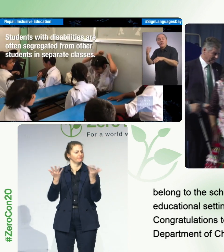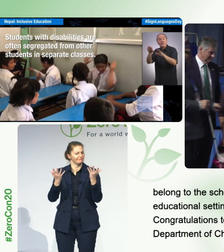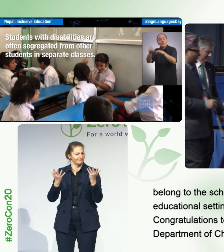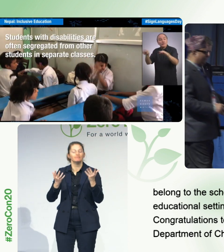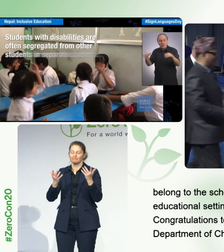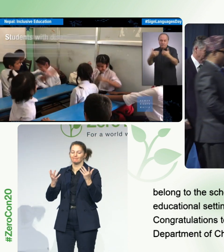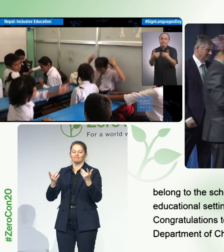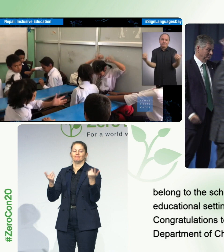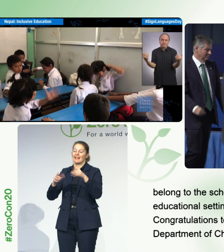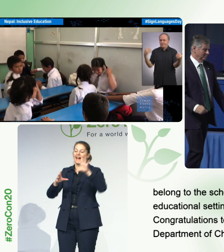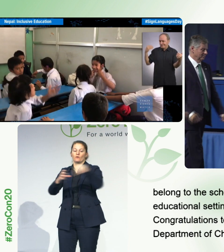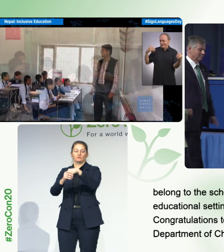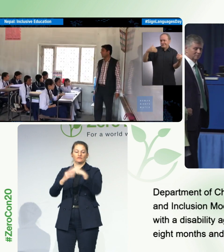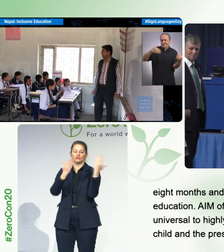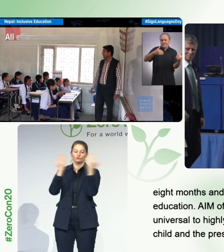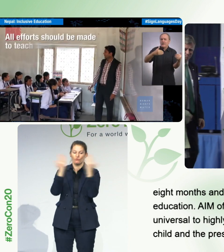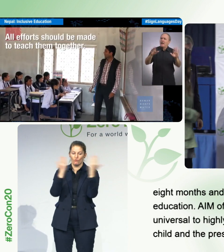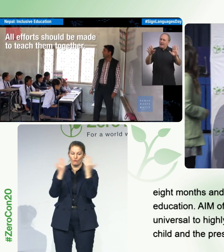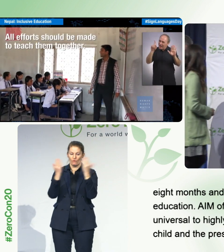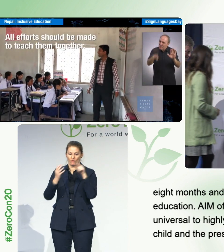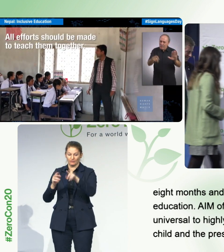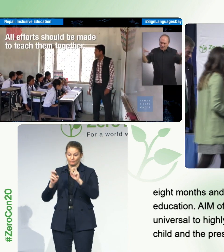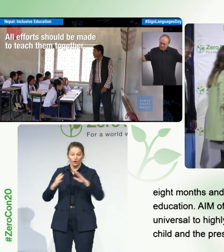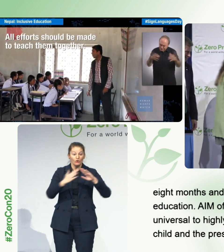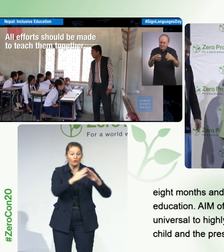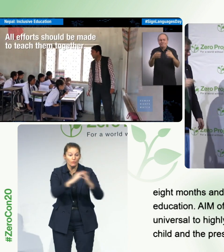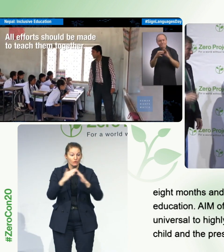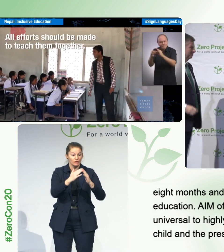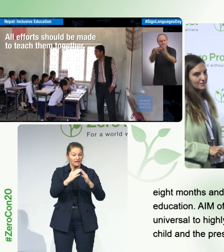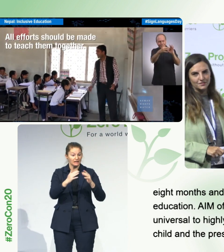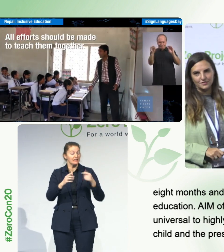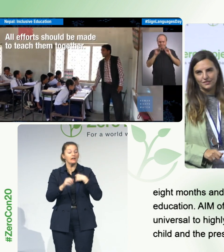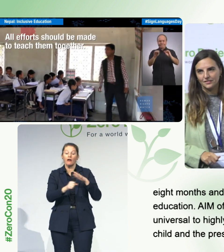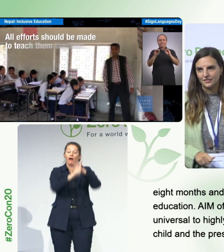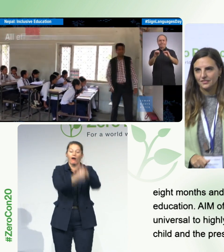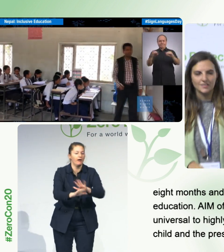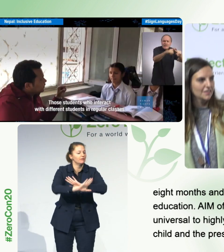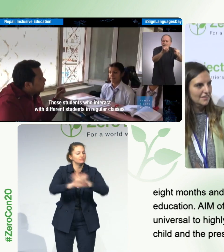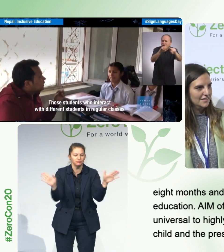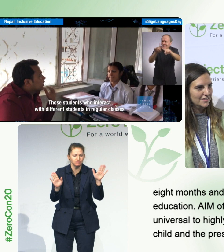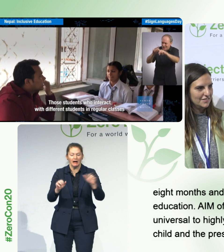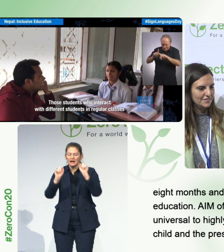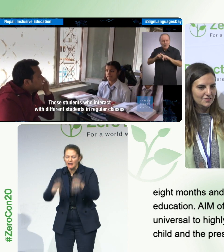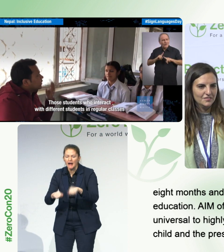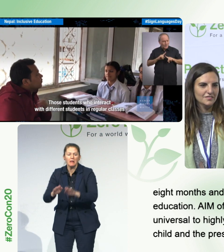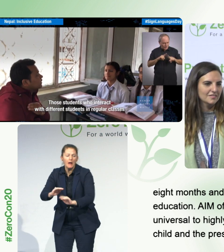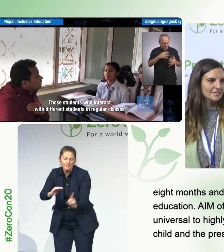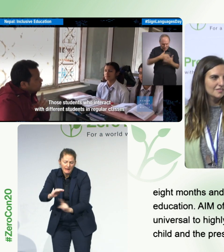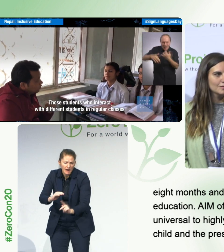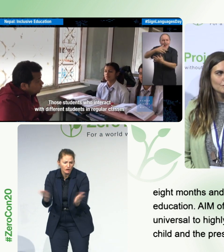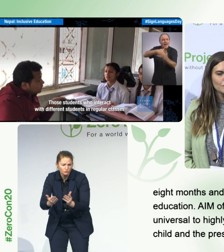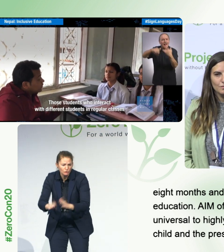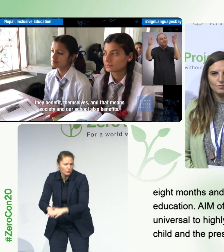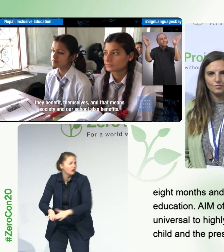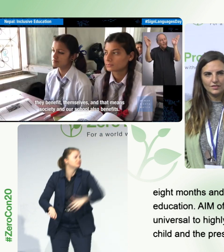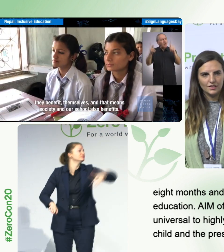to education in one's own community without discrimination, from preschool to higher education. It is implemented